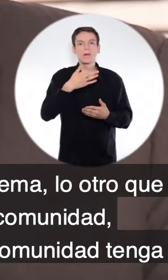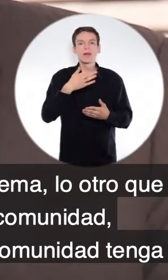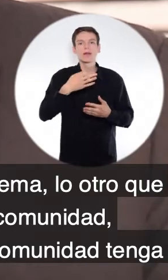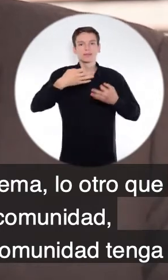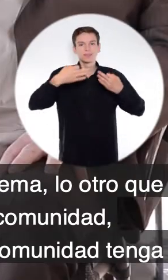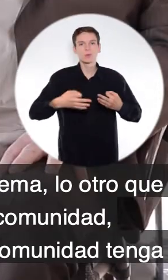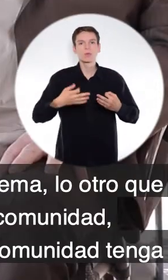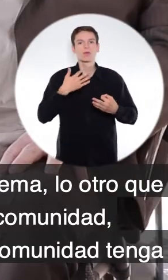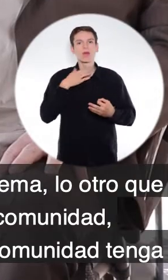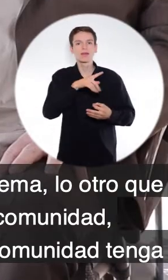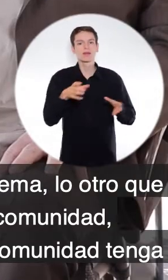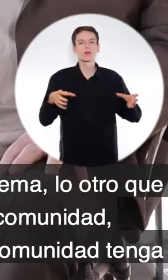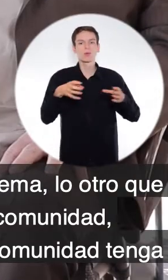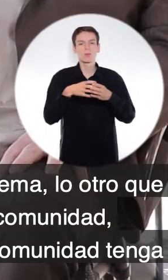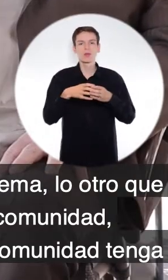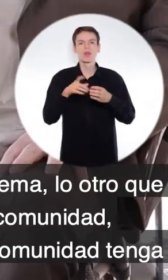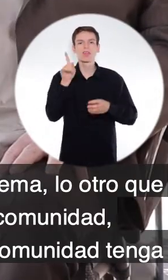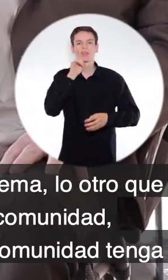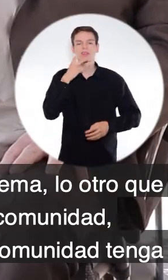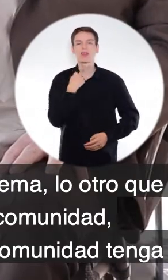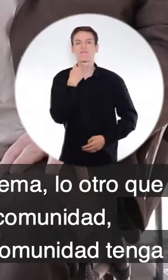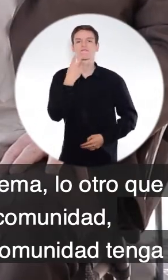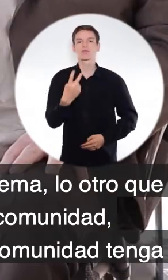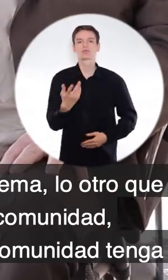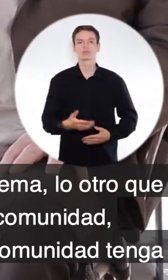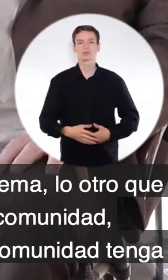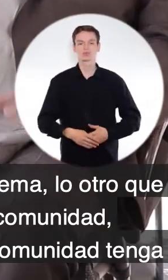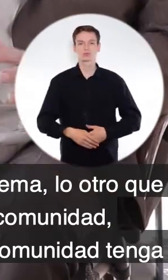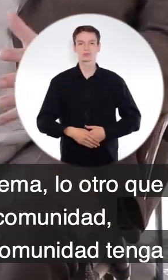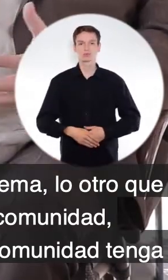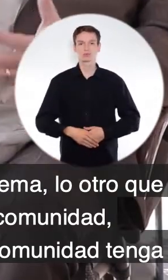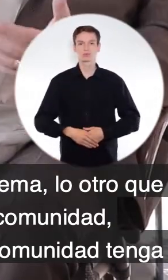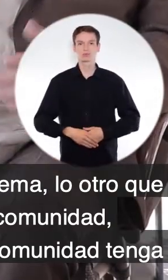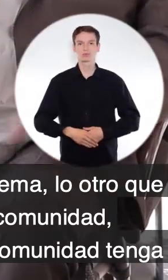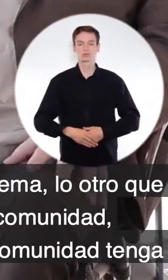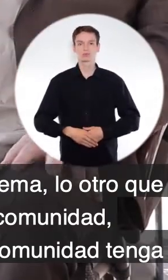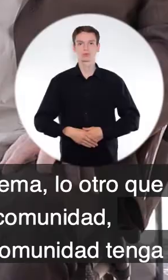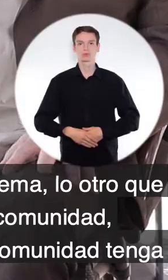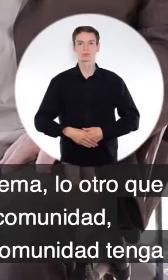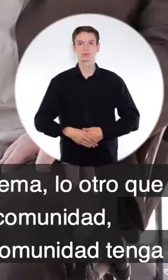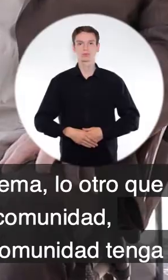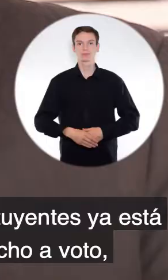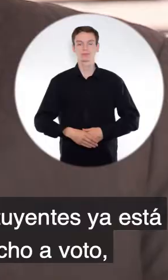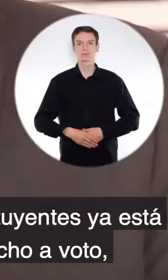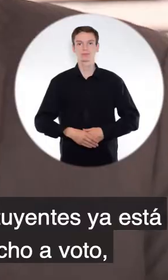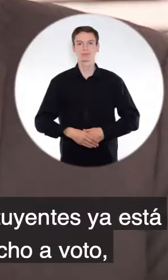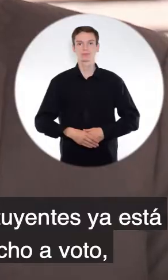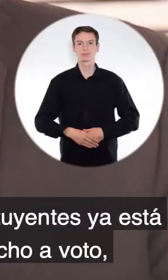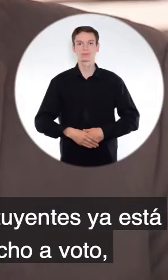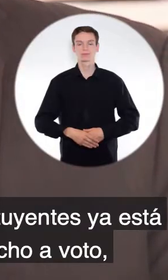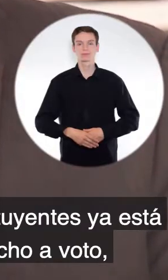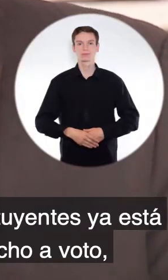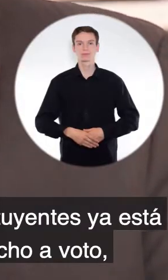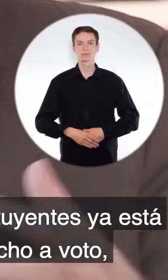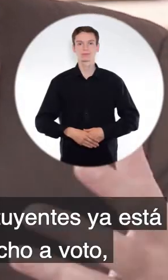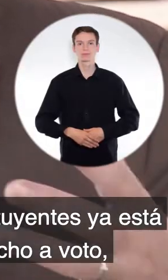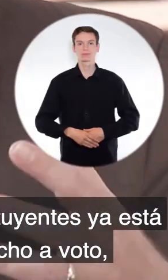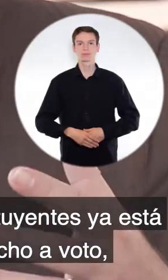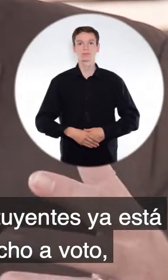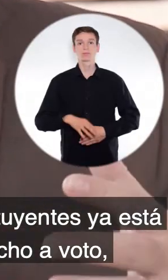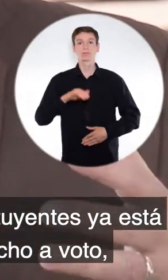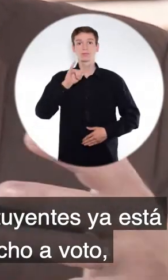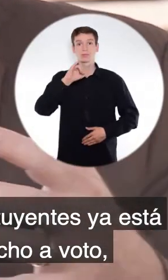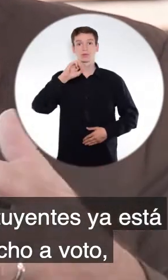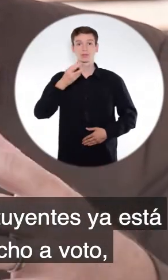from this community that are appointed by the president or something like that to make sure that the community has a voice. And a third thing you could do is if that